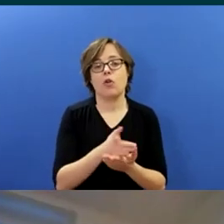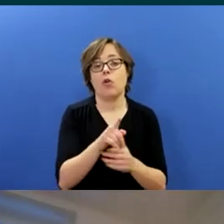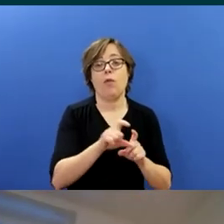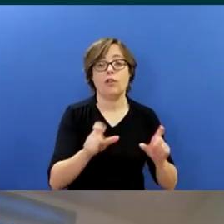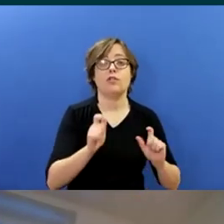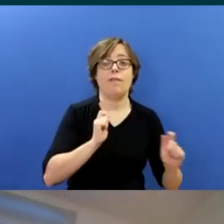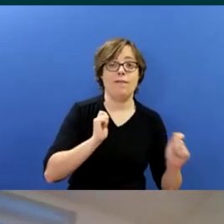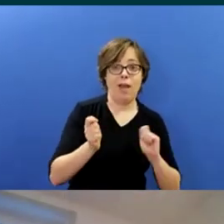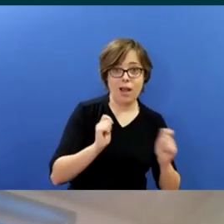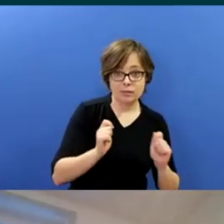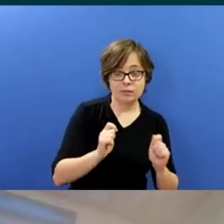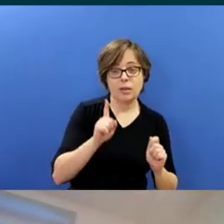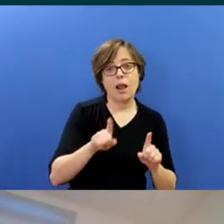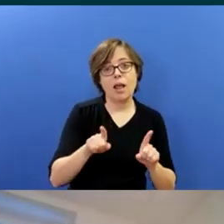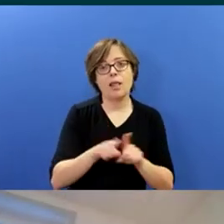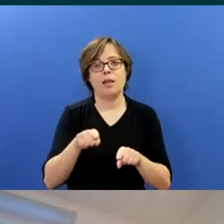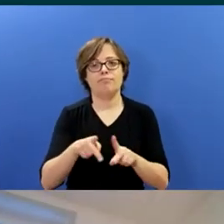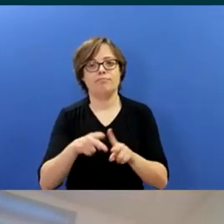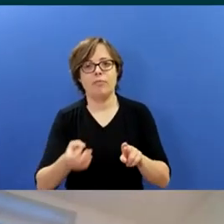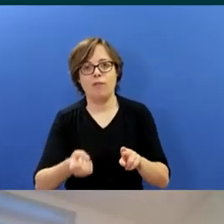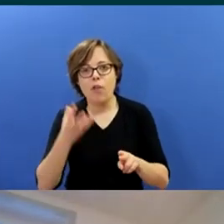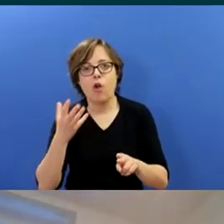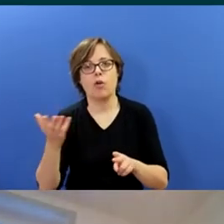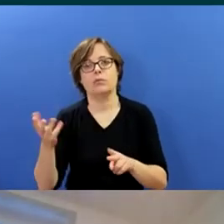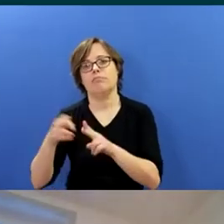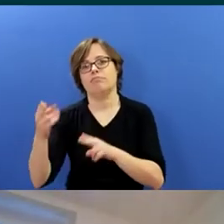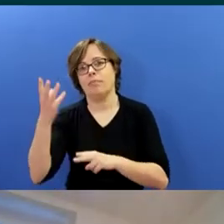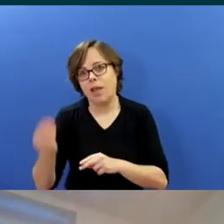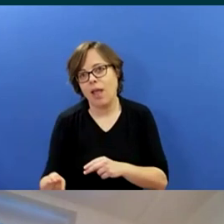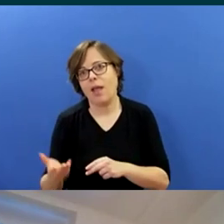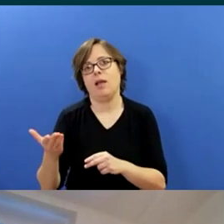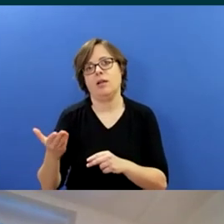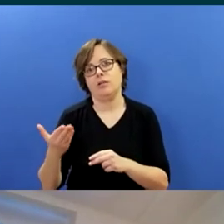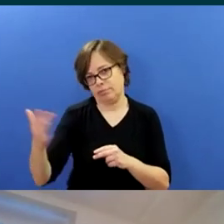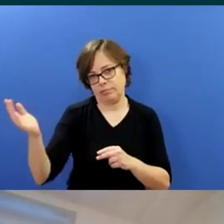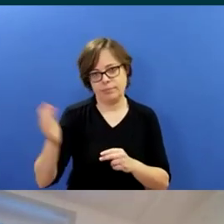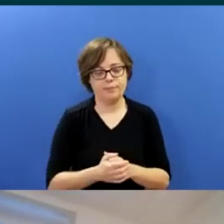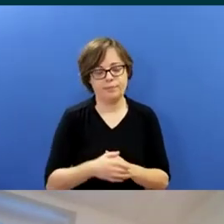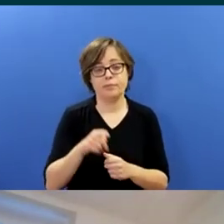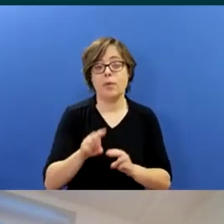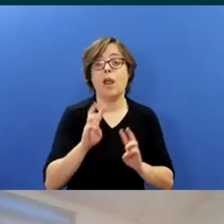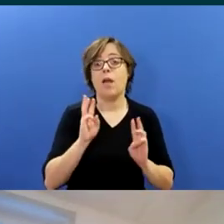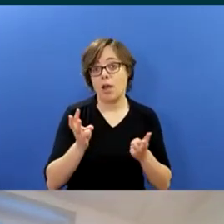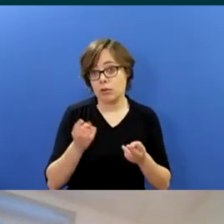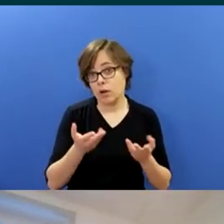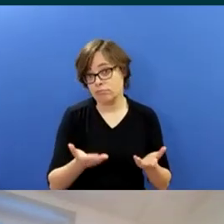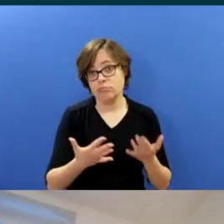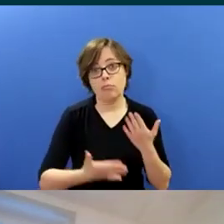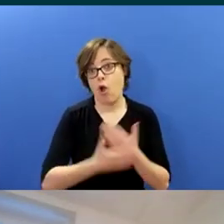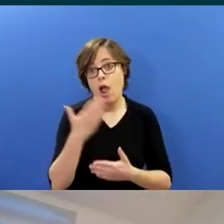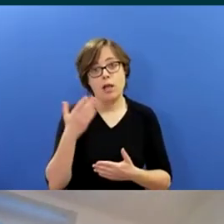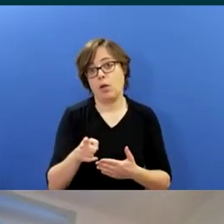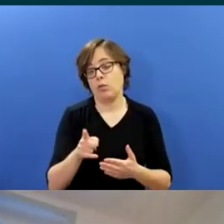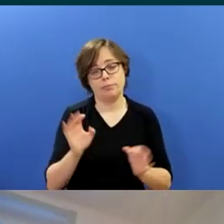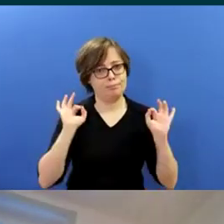and spring. And these workshops actually turn out to be very, very popular. Then we have the enhancement of visibility